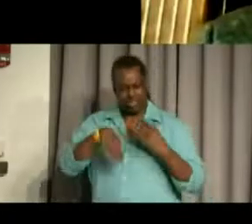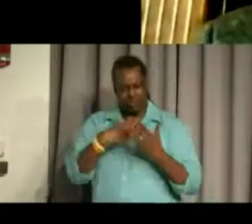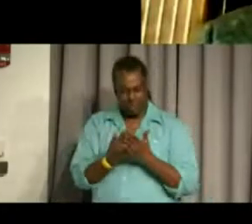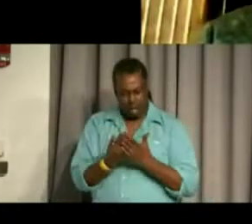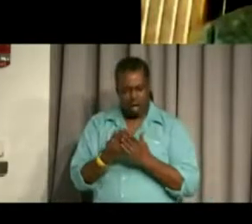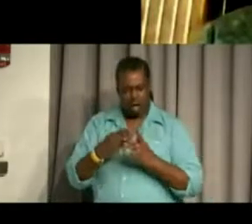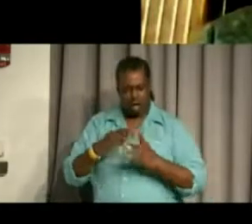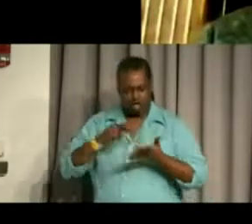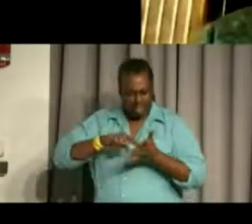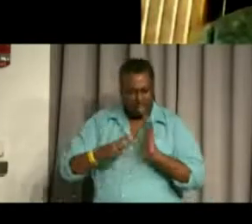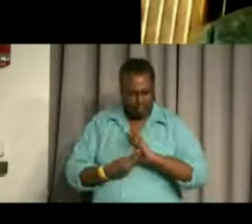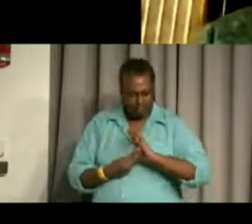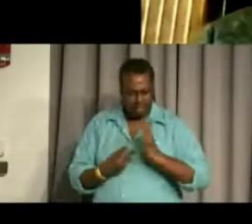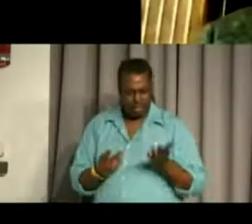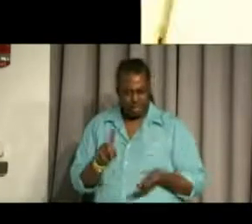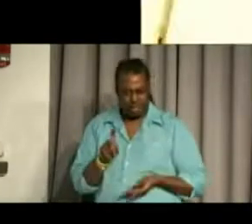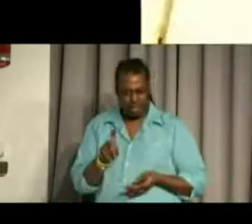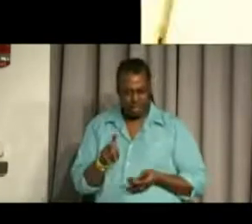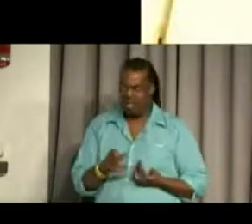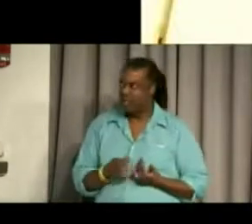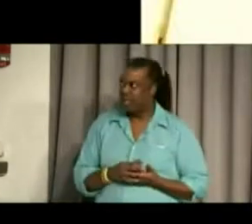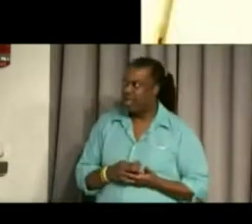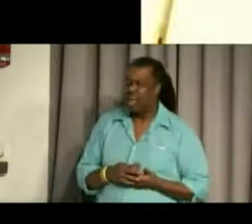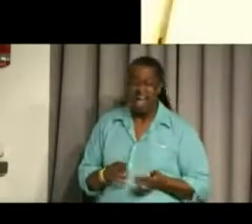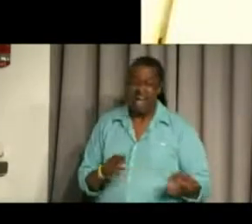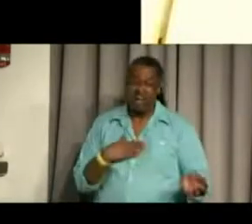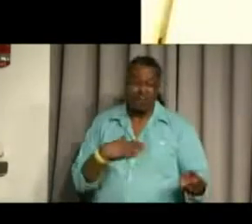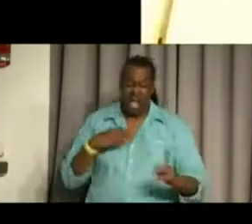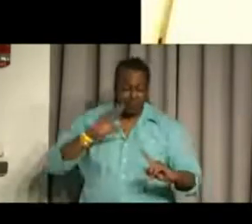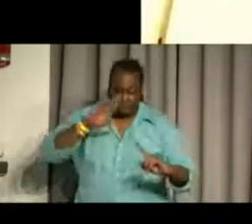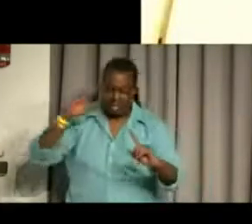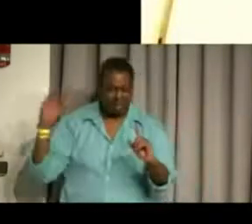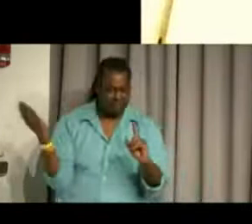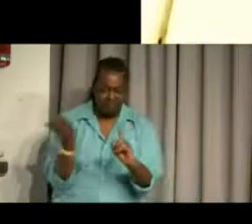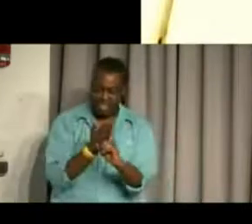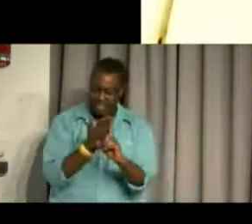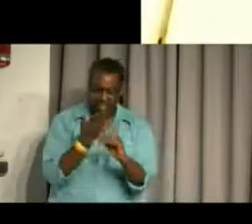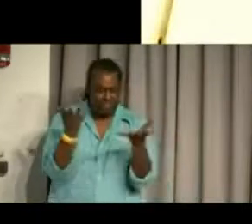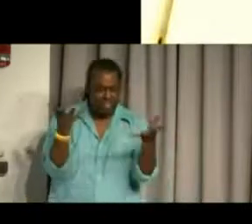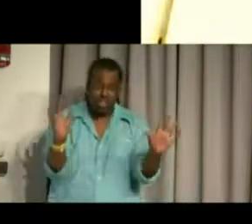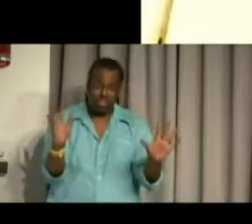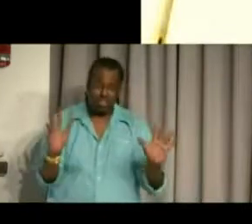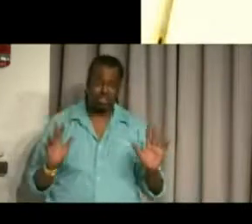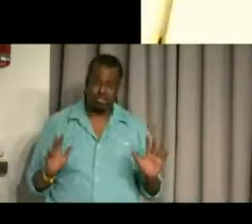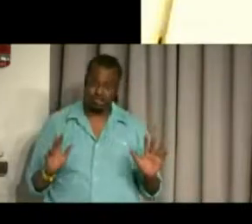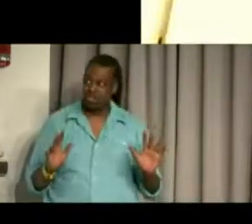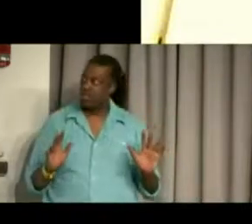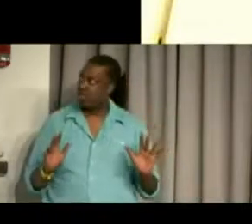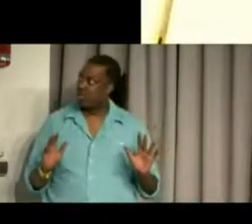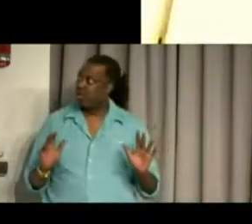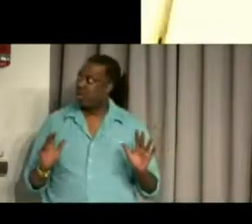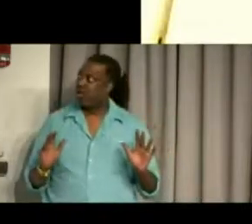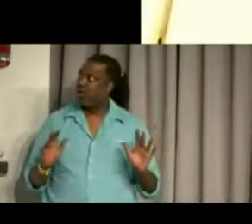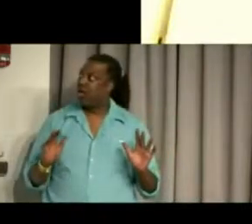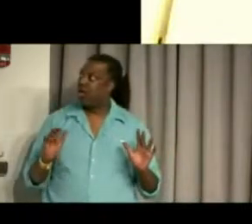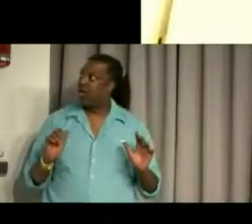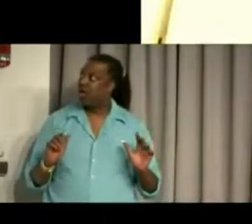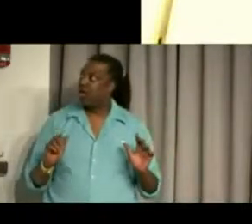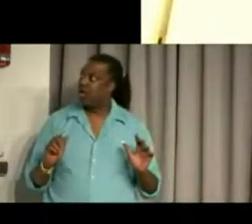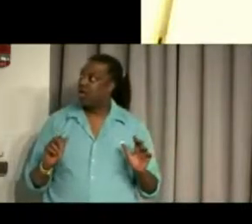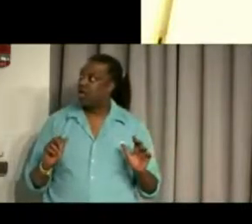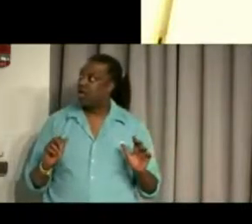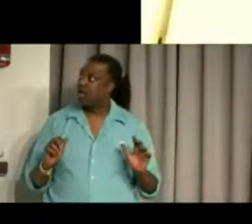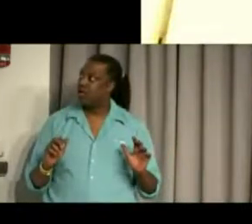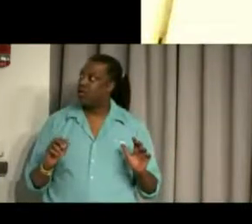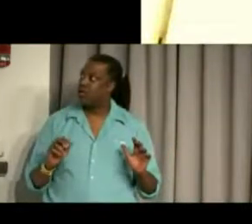purpose? I mean, I'm very convinced because like all of the others, so like